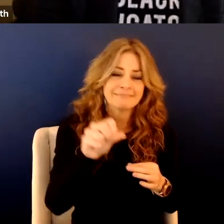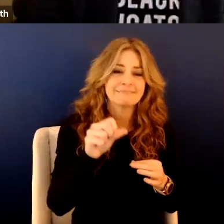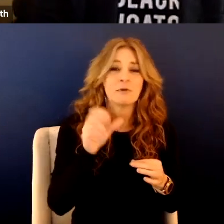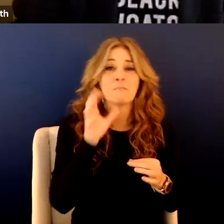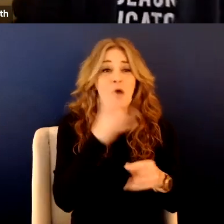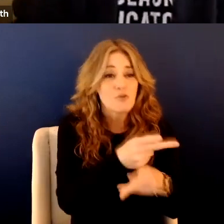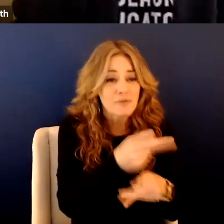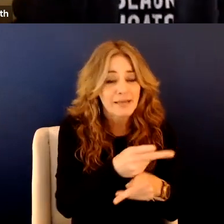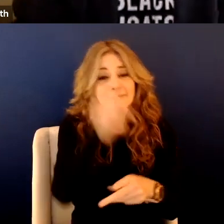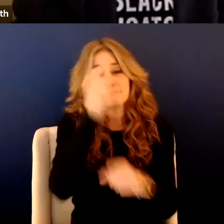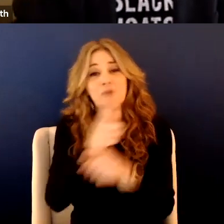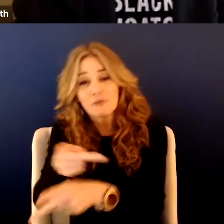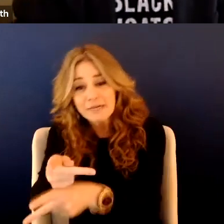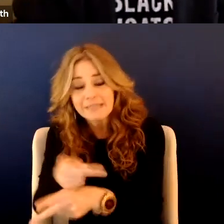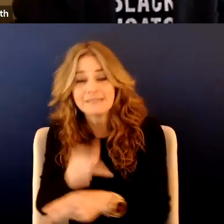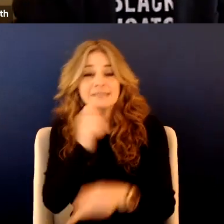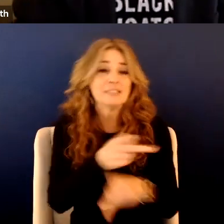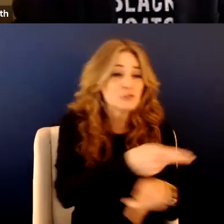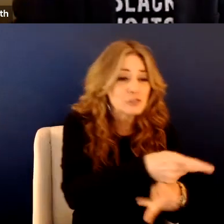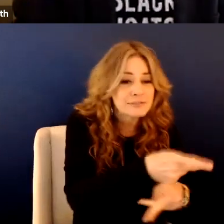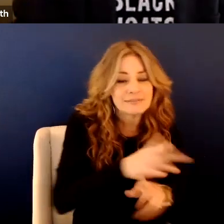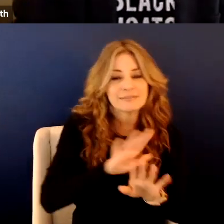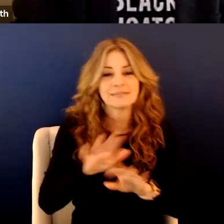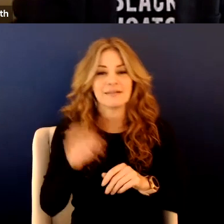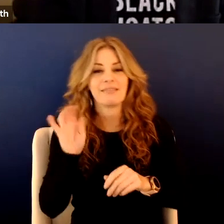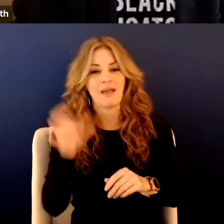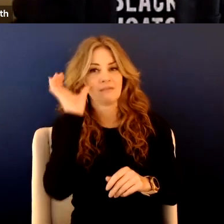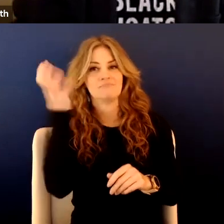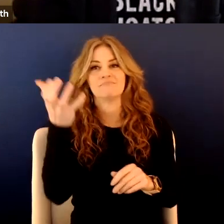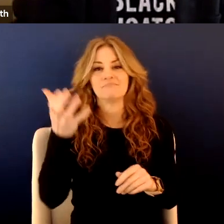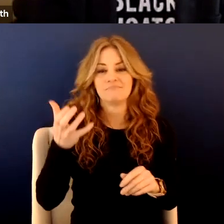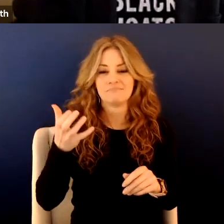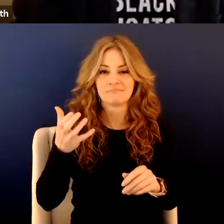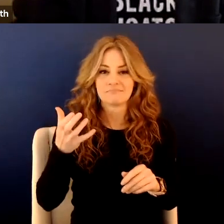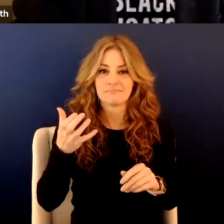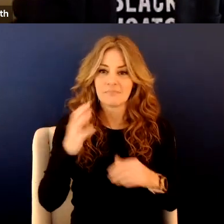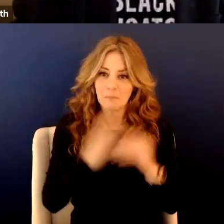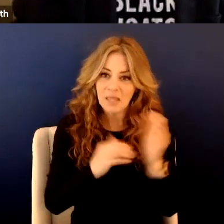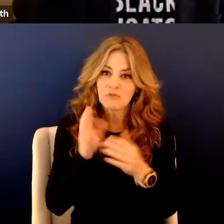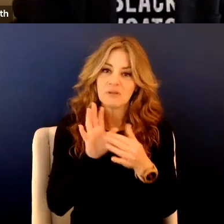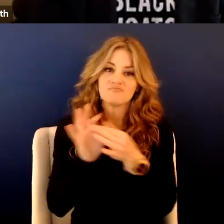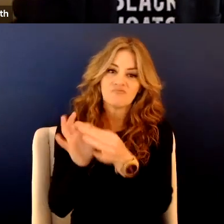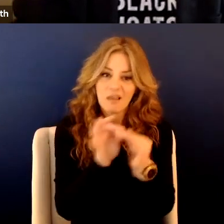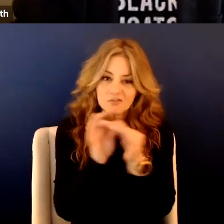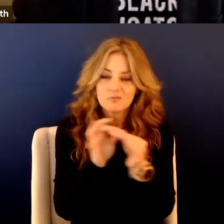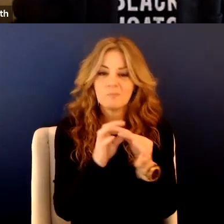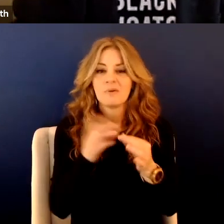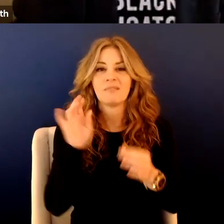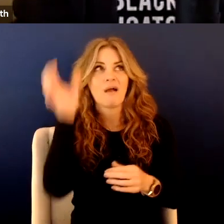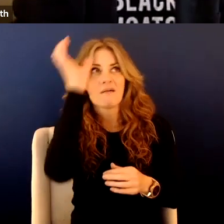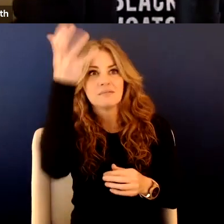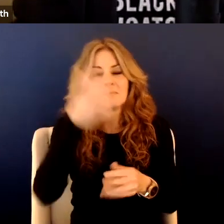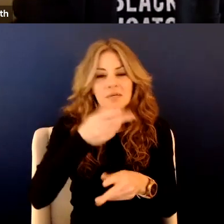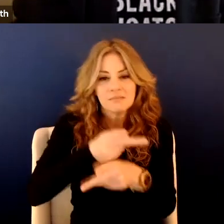it's sistering, I think it's the concept of building those relationships and the concept of, you know, taking